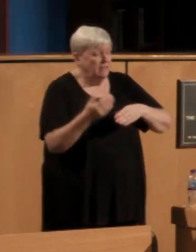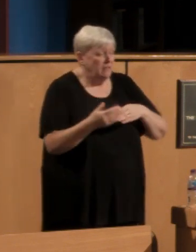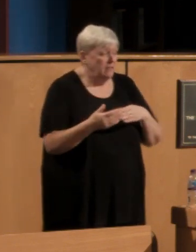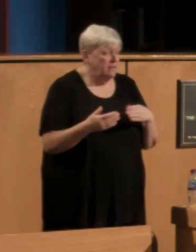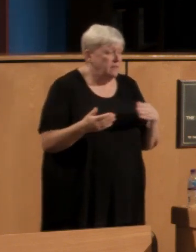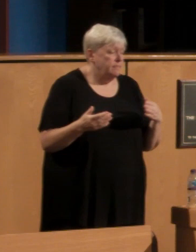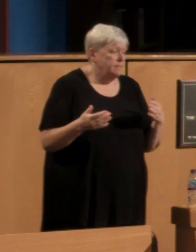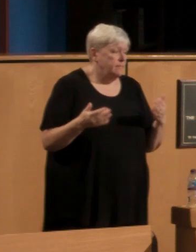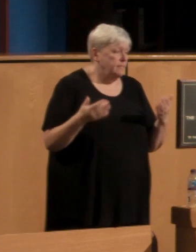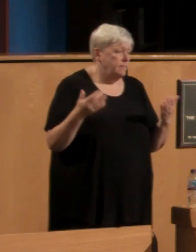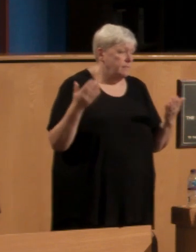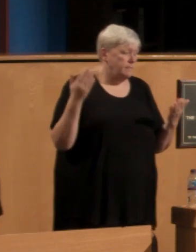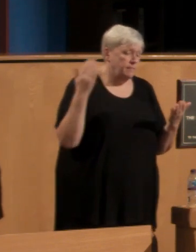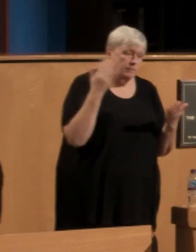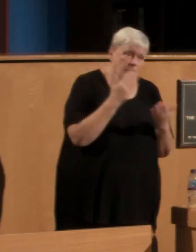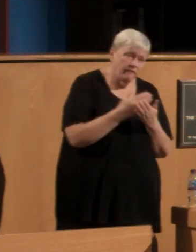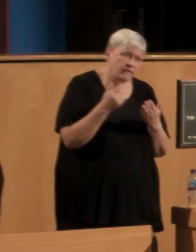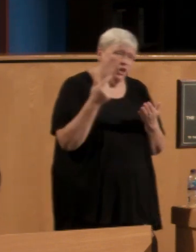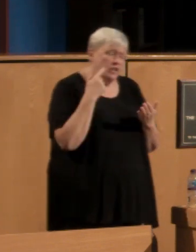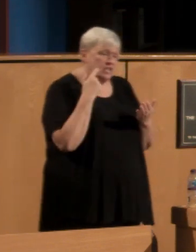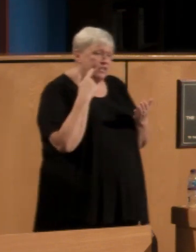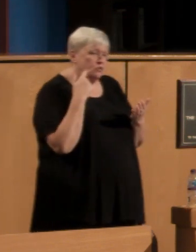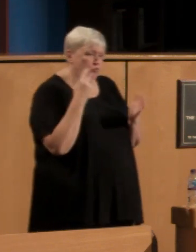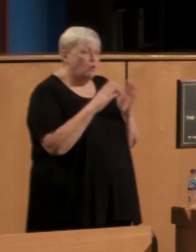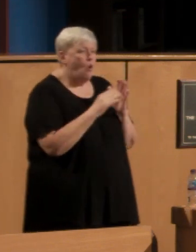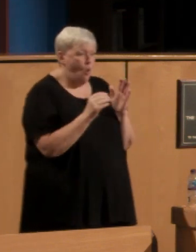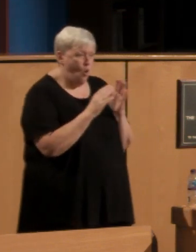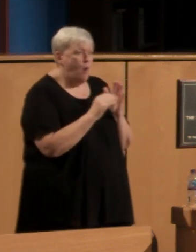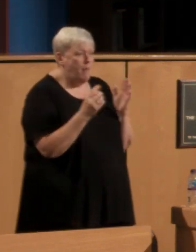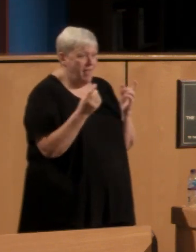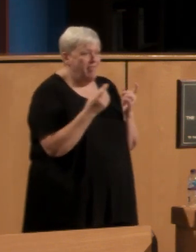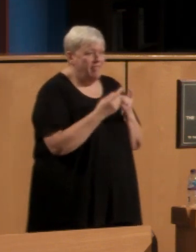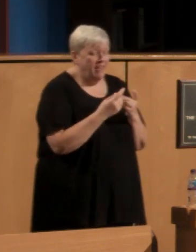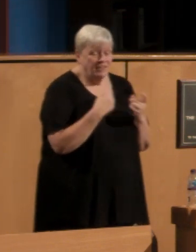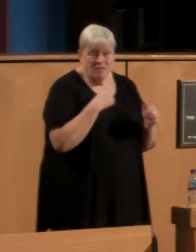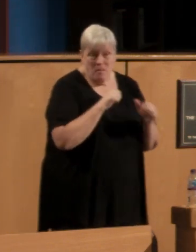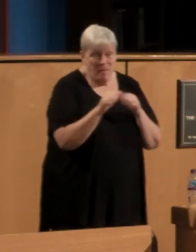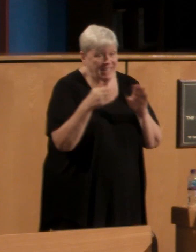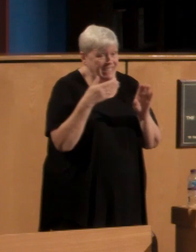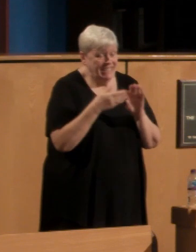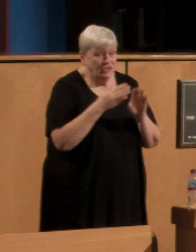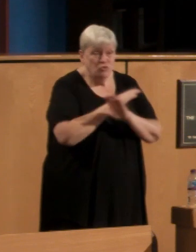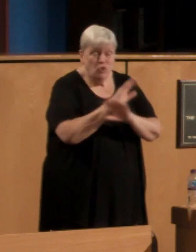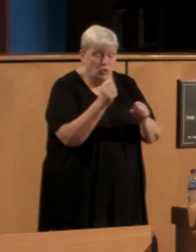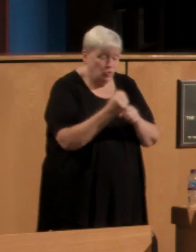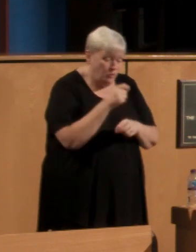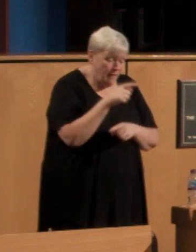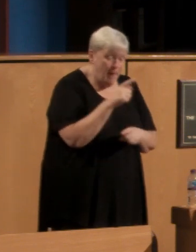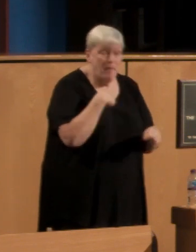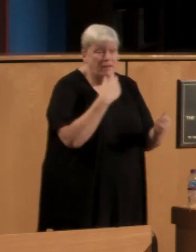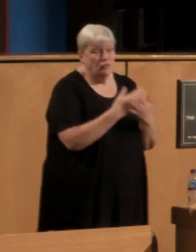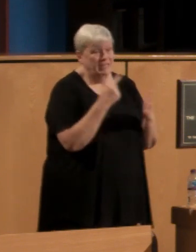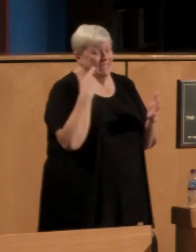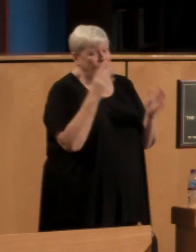And it is very easy to replicate things despite your best intentions. So in that sense, I do feel there is a responsibility to not do